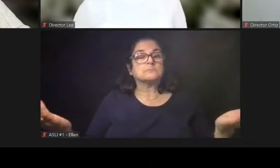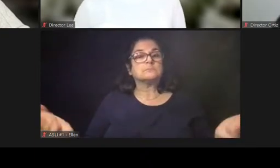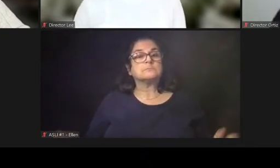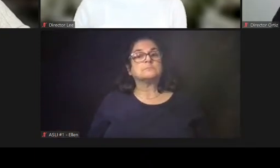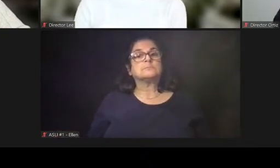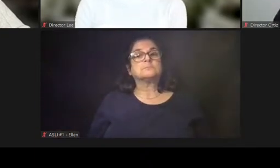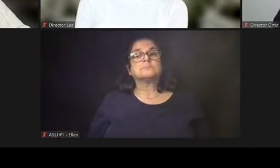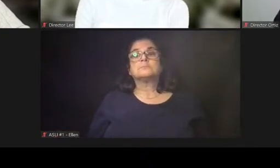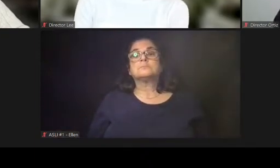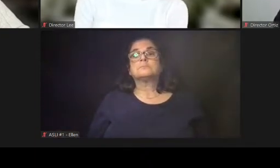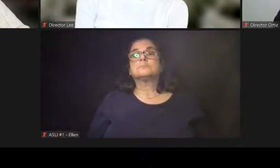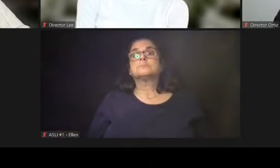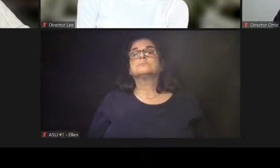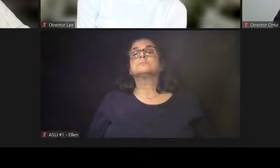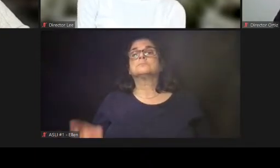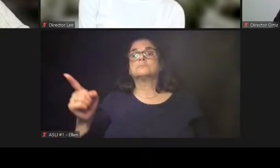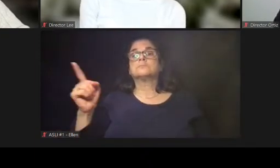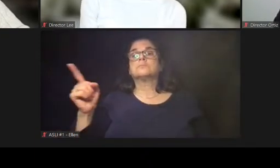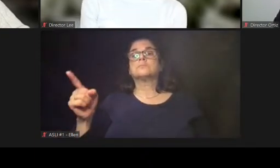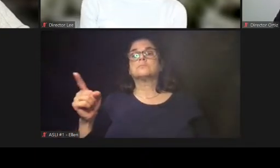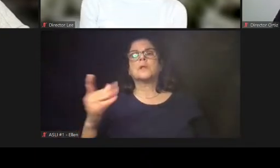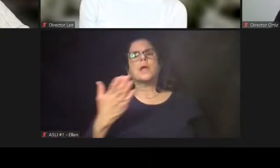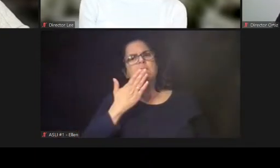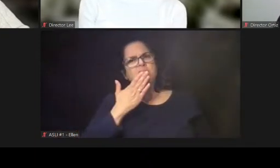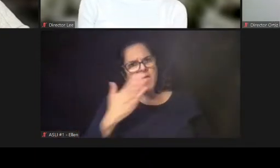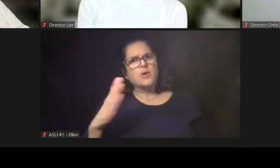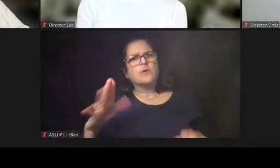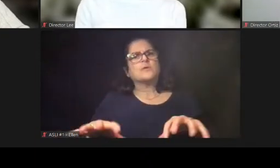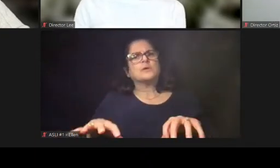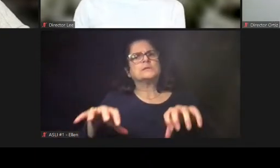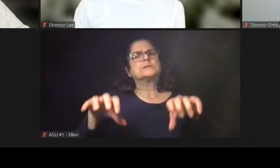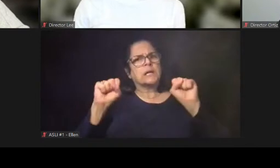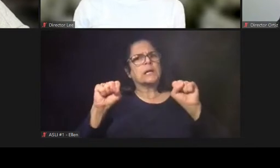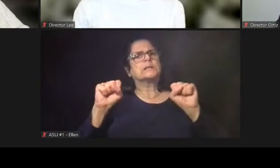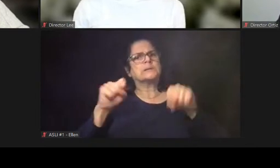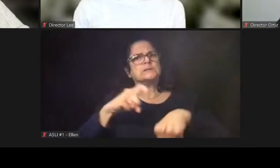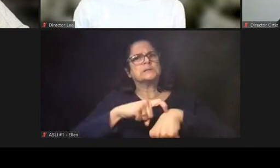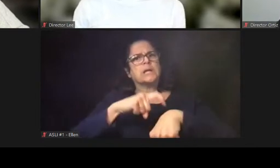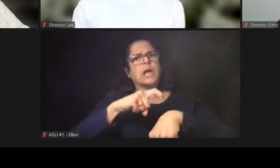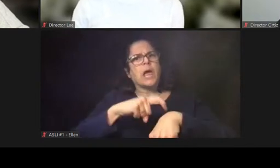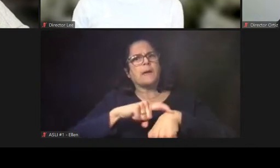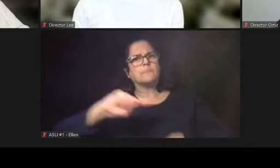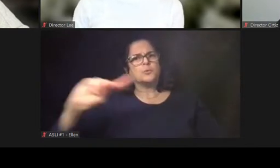Just want to join also and say thank you for taking out the time and coming before the board with your concern.